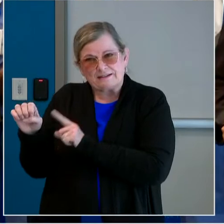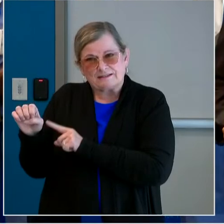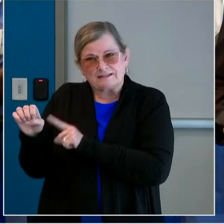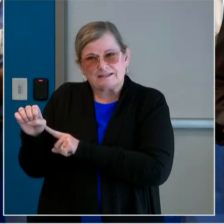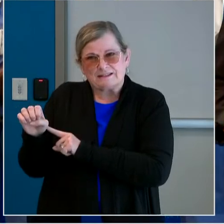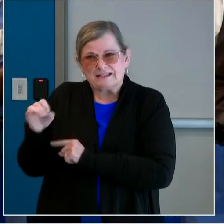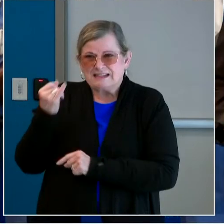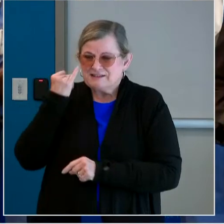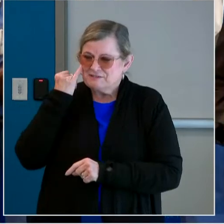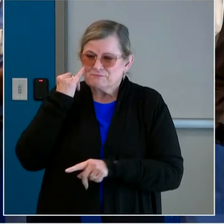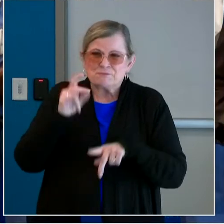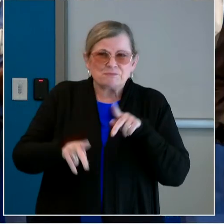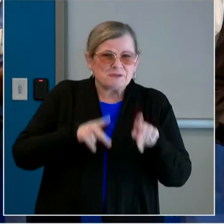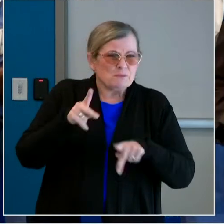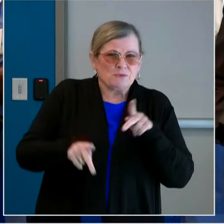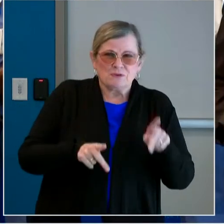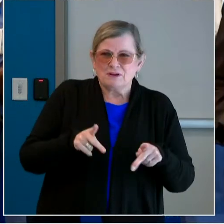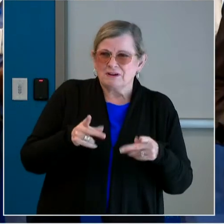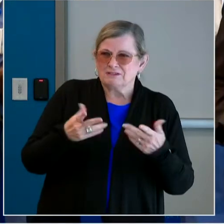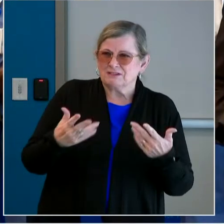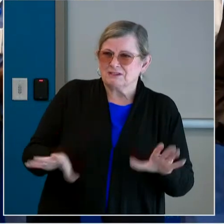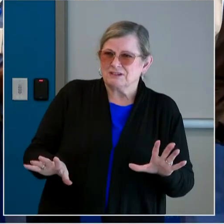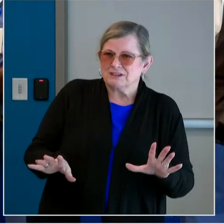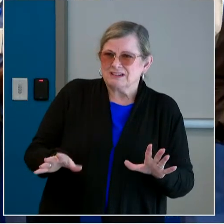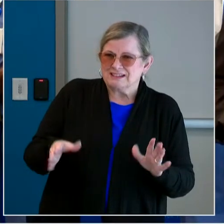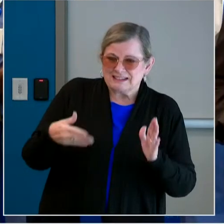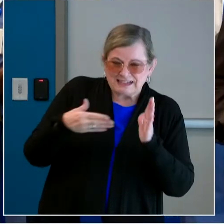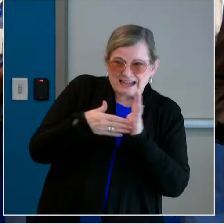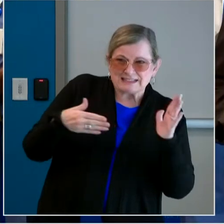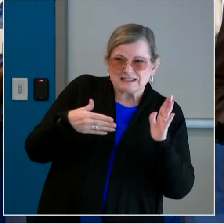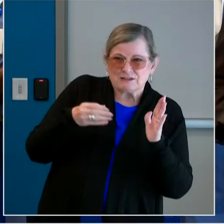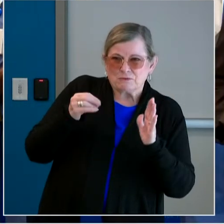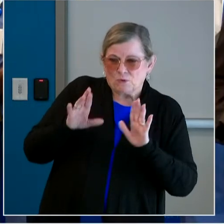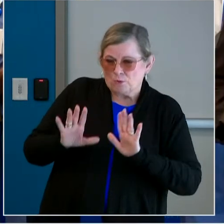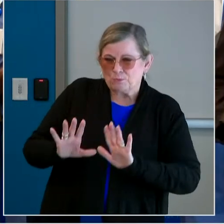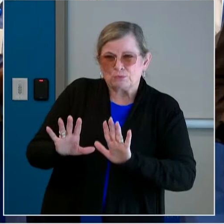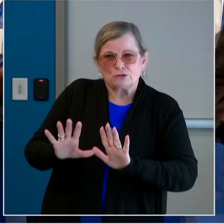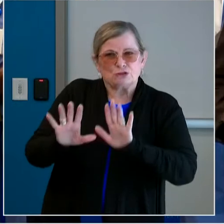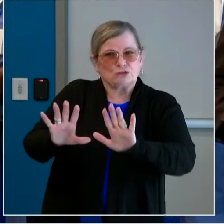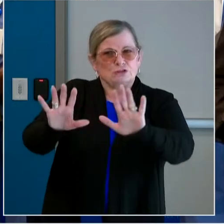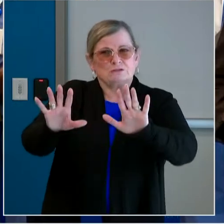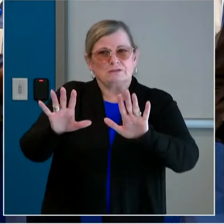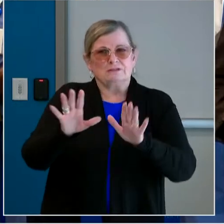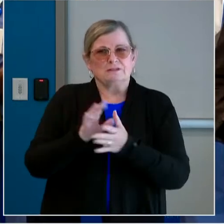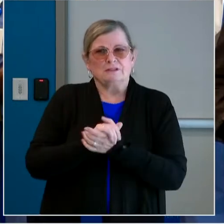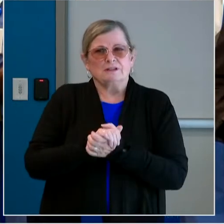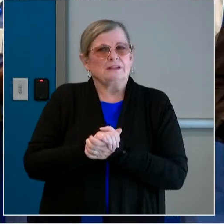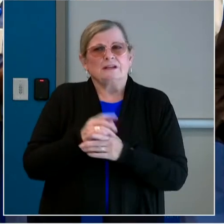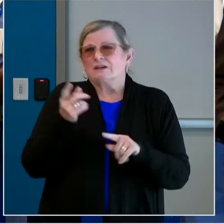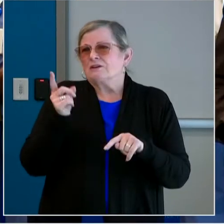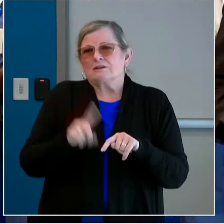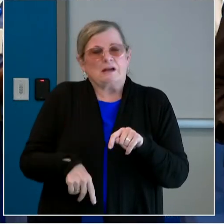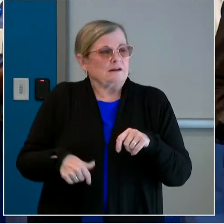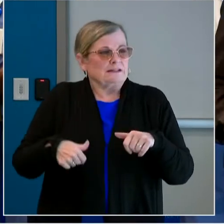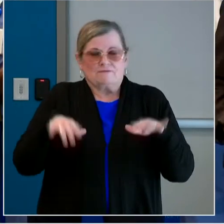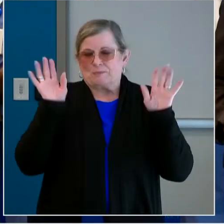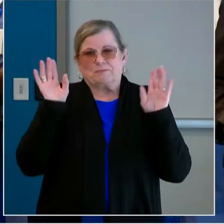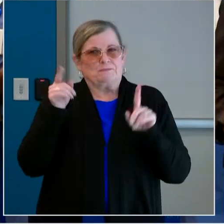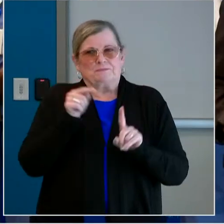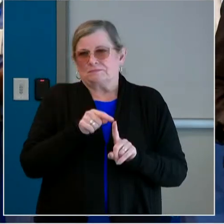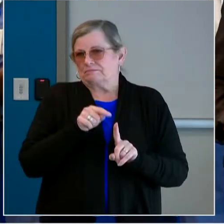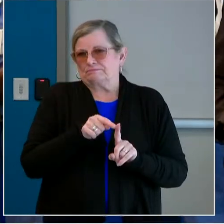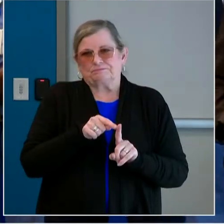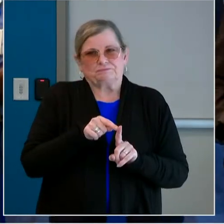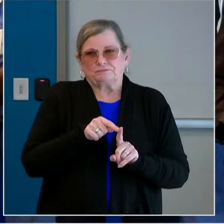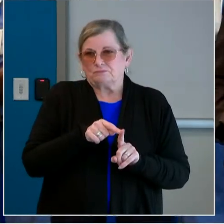will continue to push and push and push and move us decades into the past. So we can't let up this fight. We have got to keep pushing forward. We